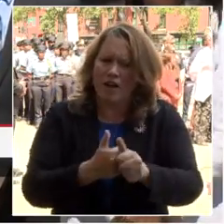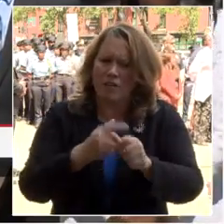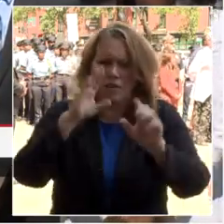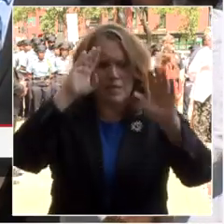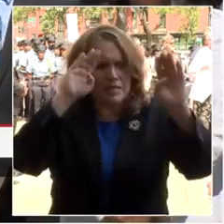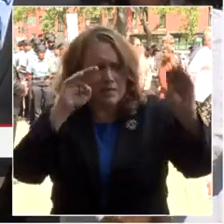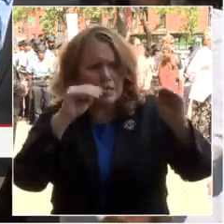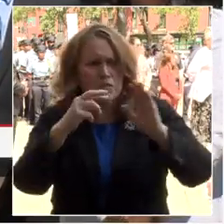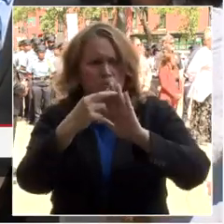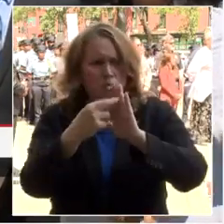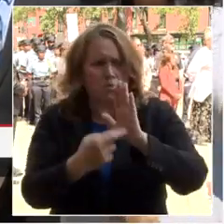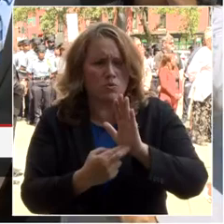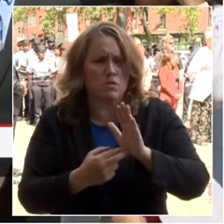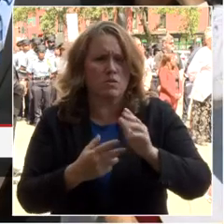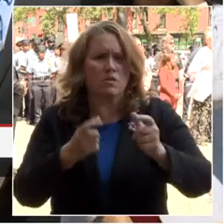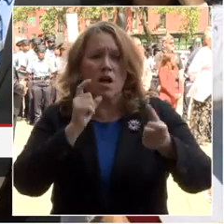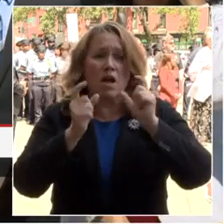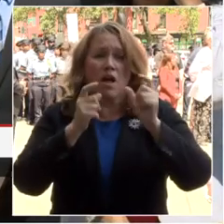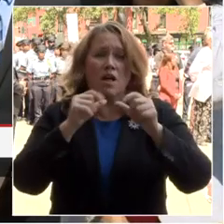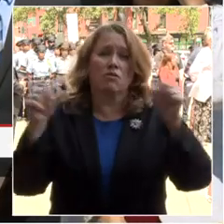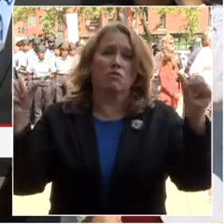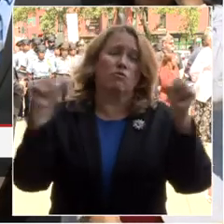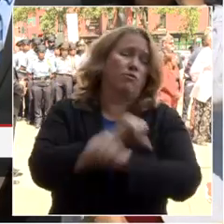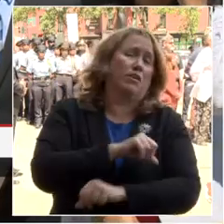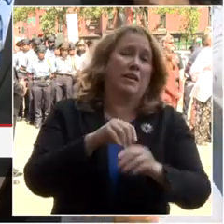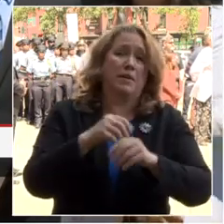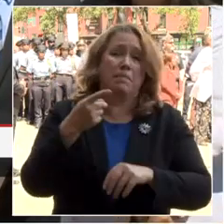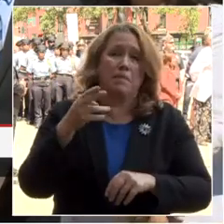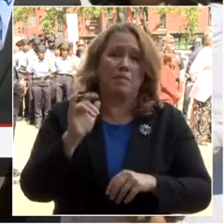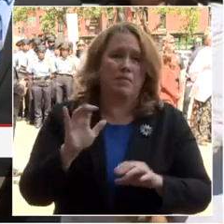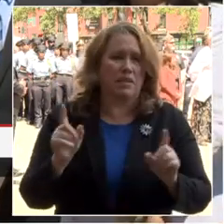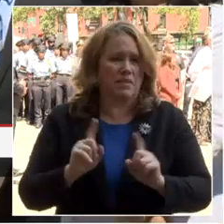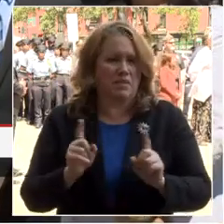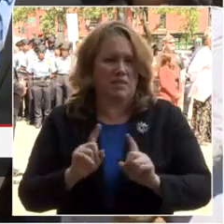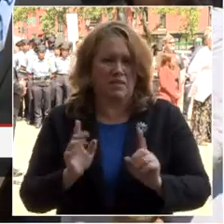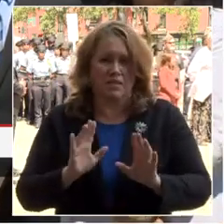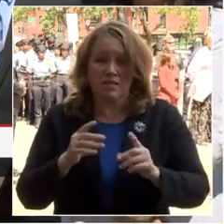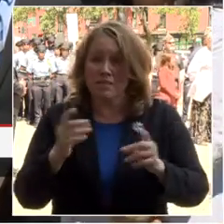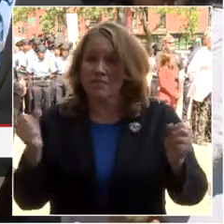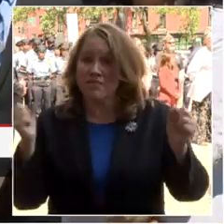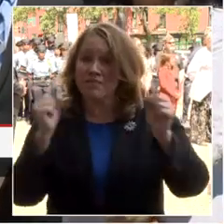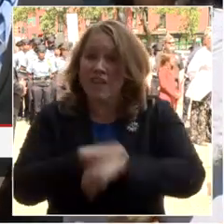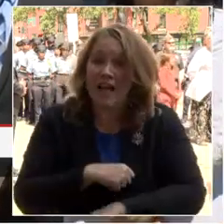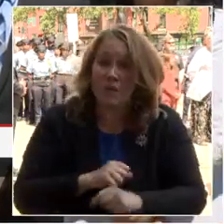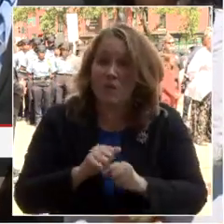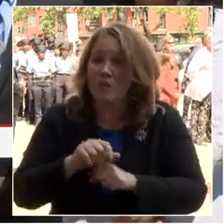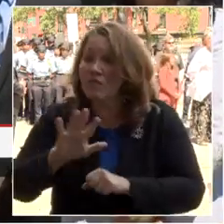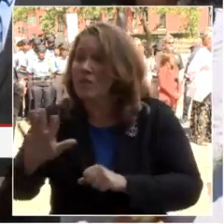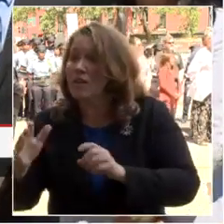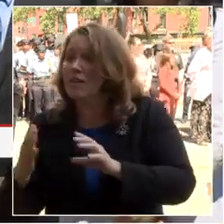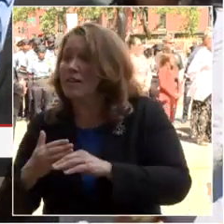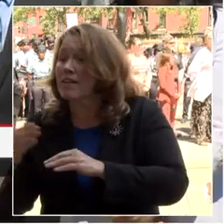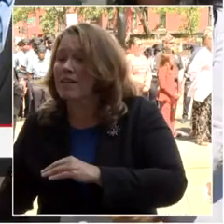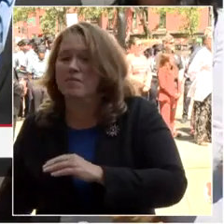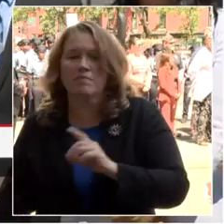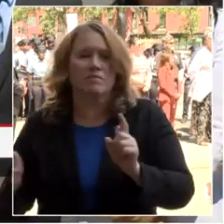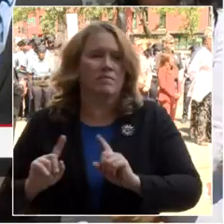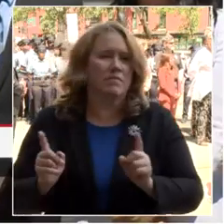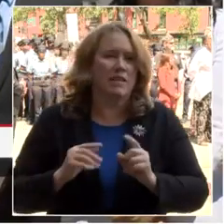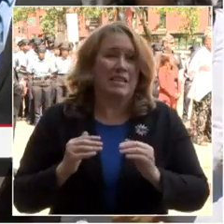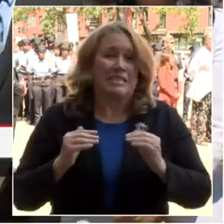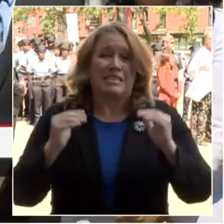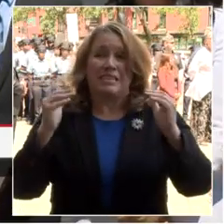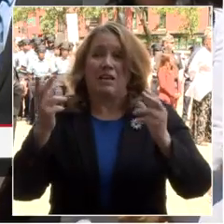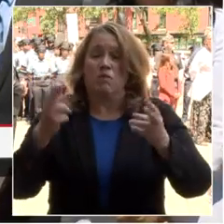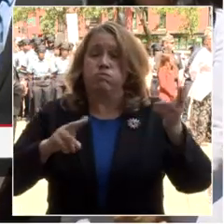overdoing it with alcohol, getting into fights, and engaging in other nuisance behavior that sometimes escalates to